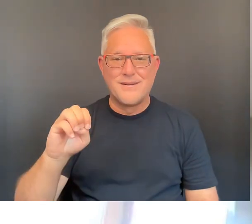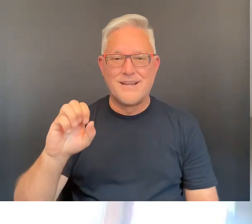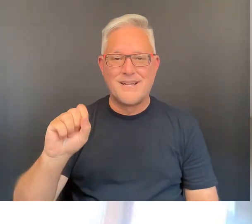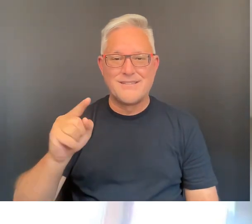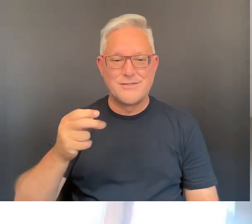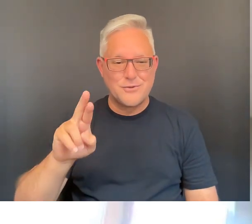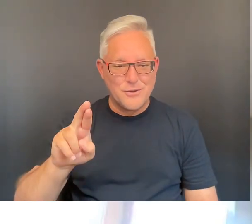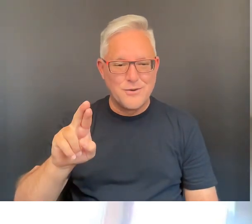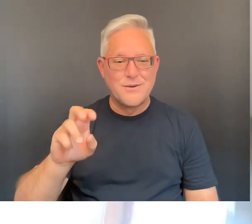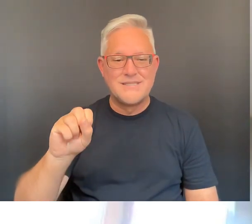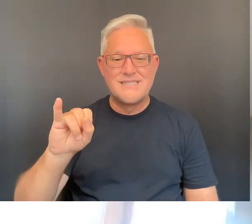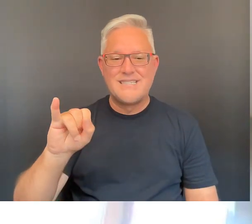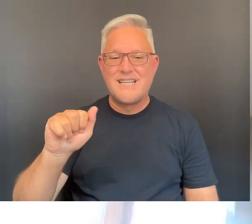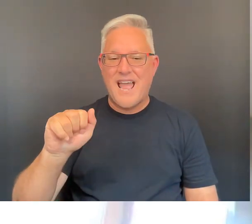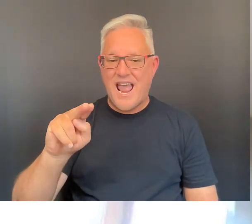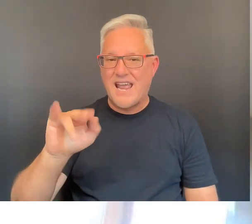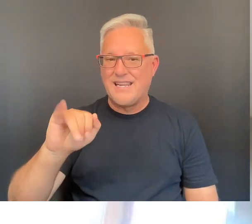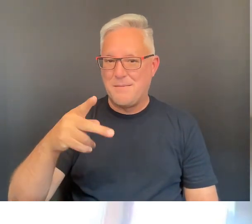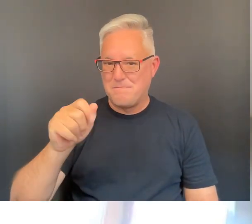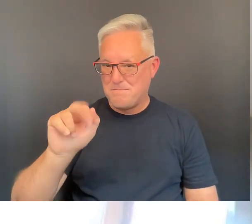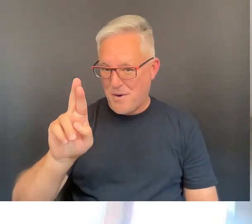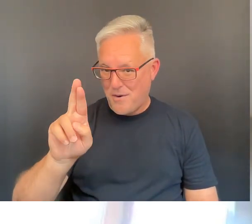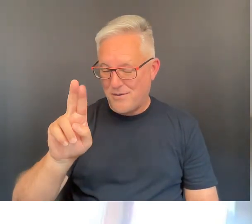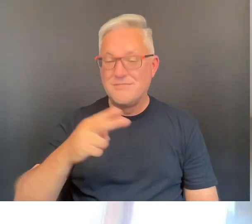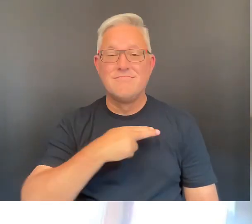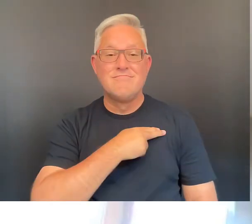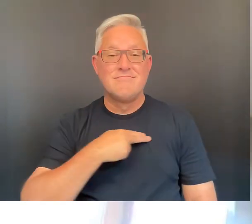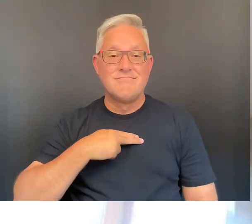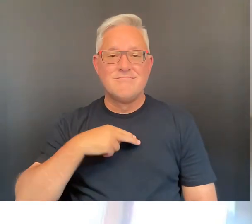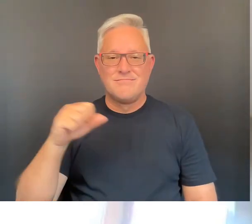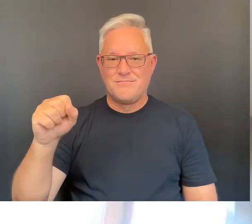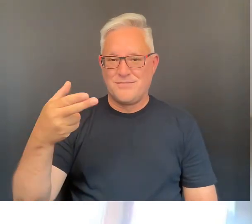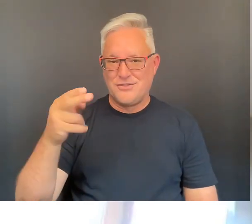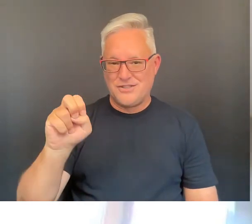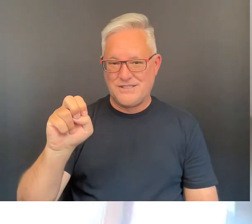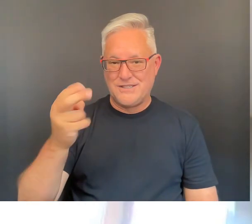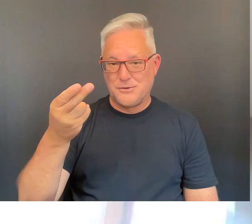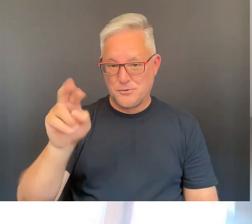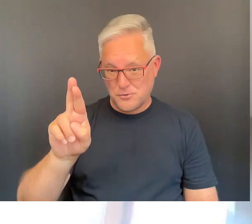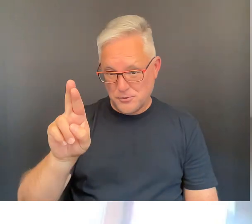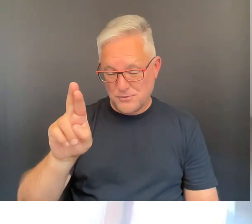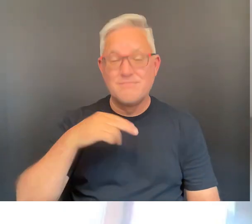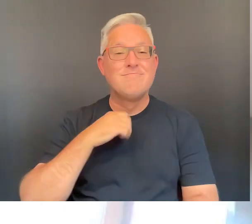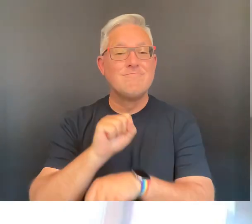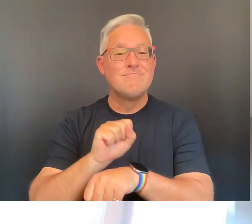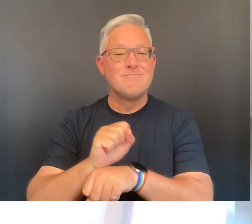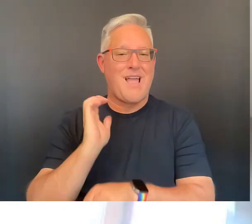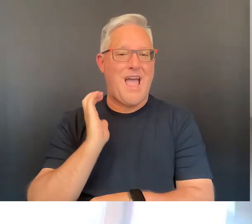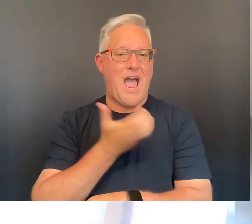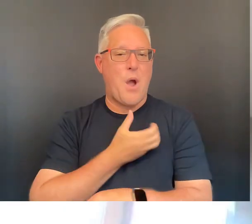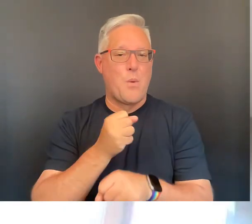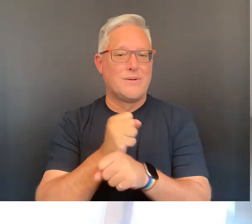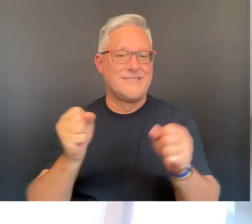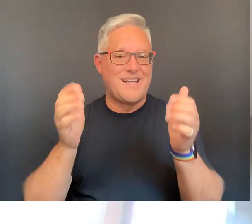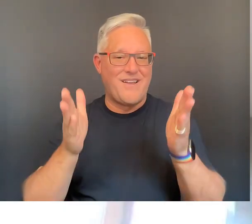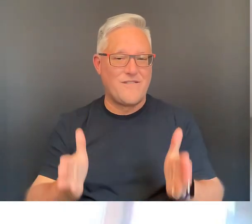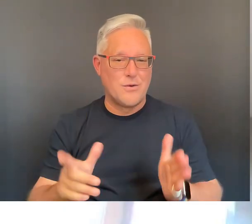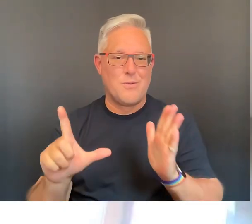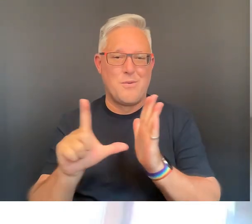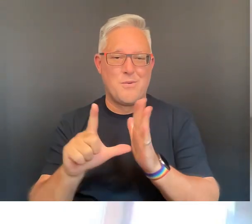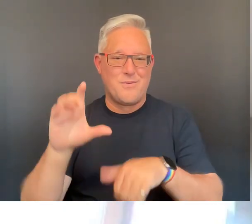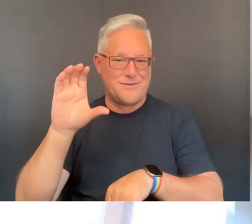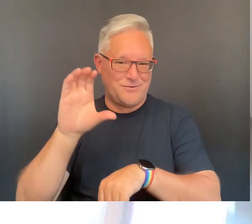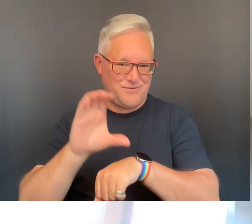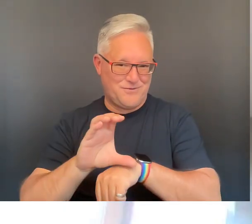Pastor Esther Cianipar. My pronouns are she, her, and I serve at Our Savior's